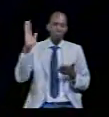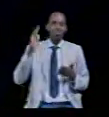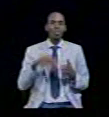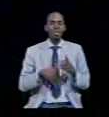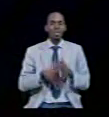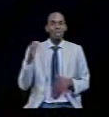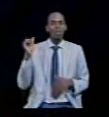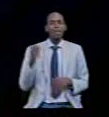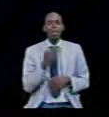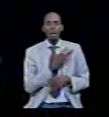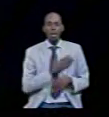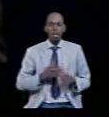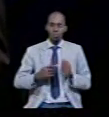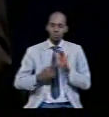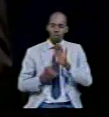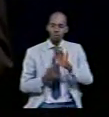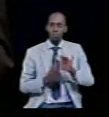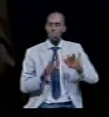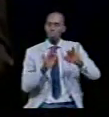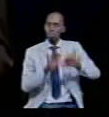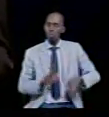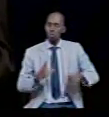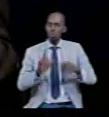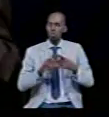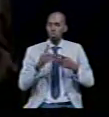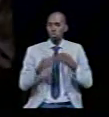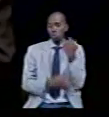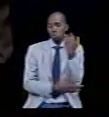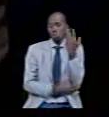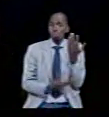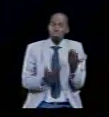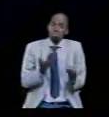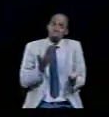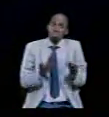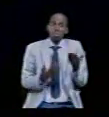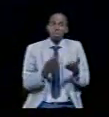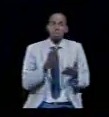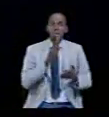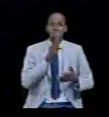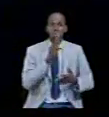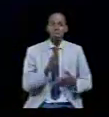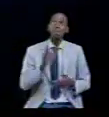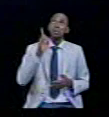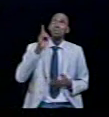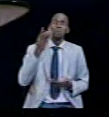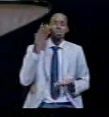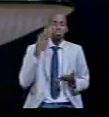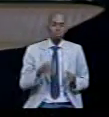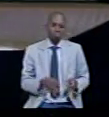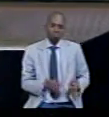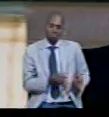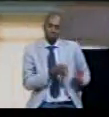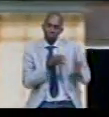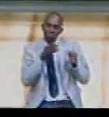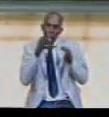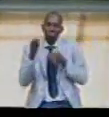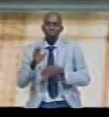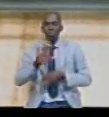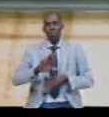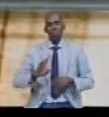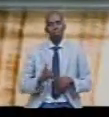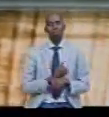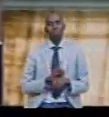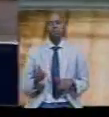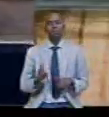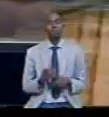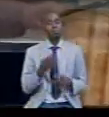showing mercy to the poor. It may be a lengthening of thy tranquility, that is, your